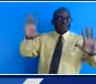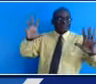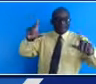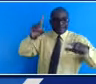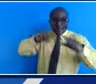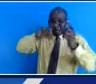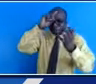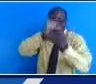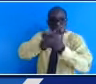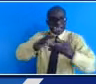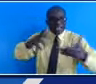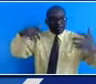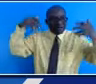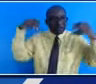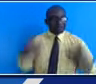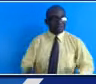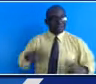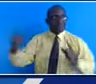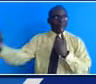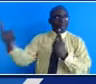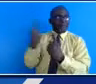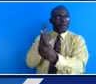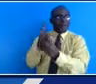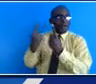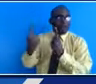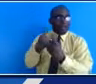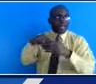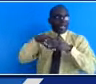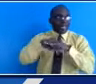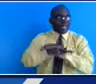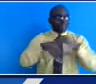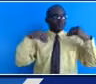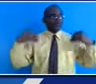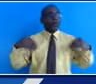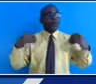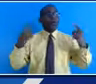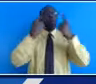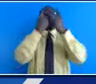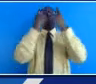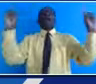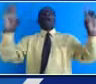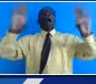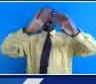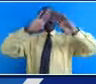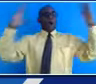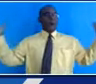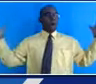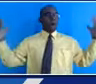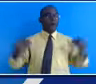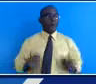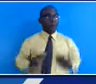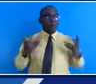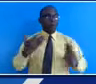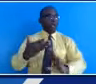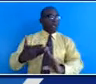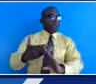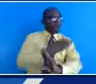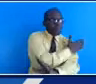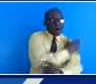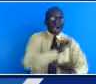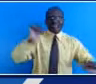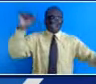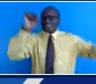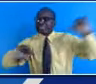necessary precautions of cleaning multiple times a day, things like door handles, the checkout area, marking the